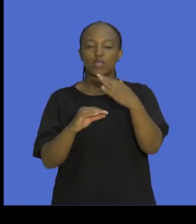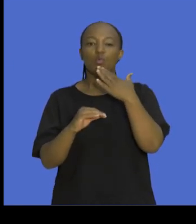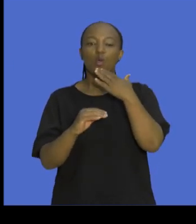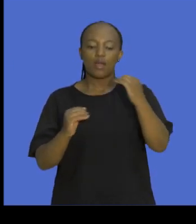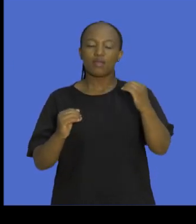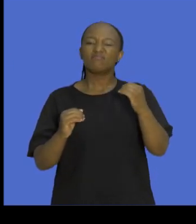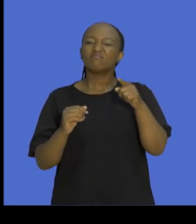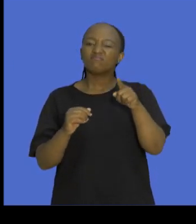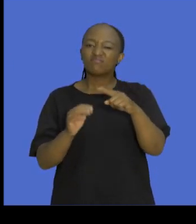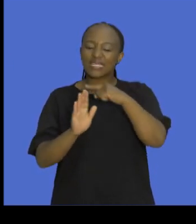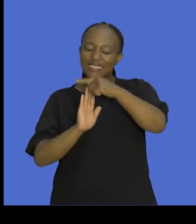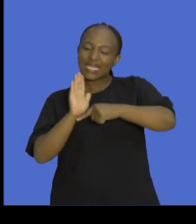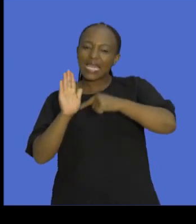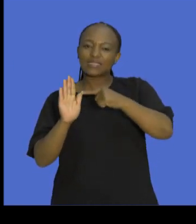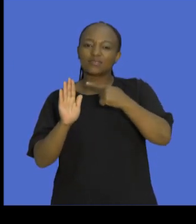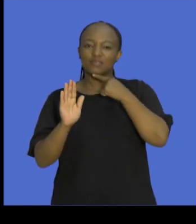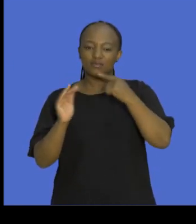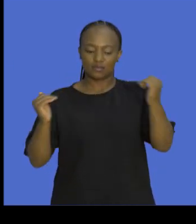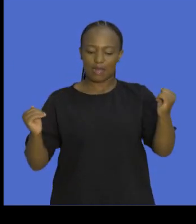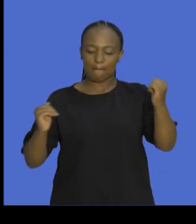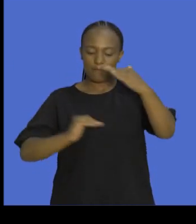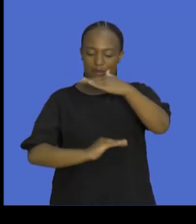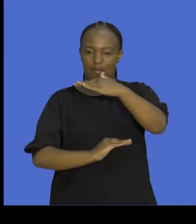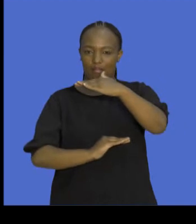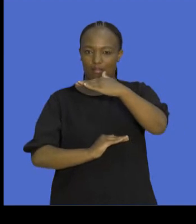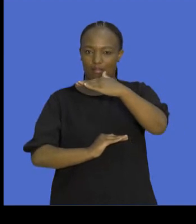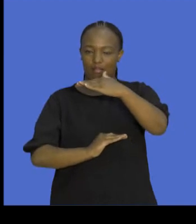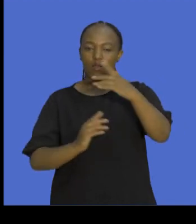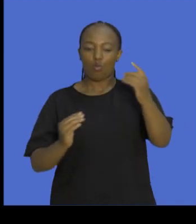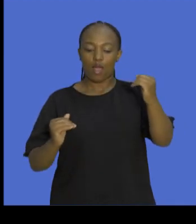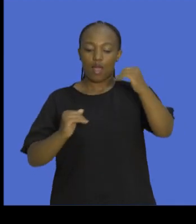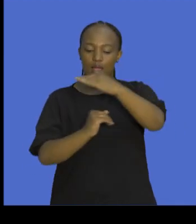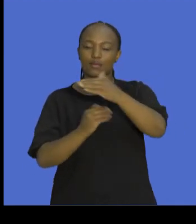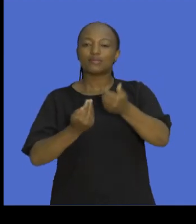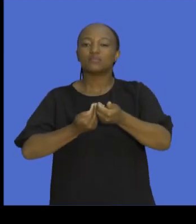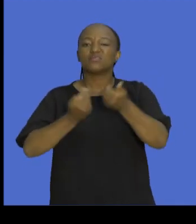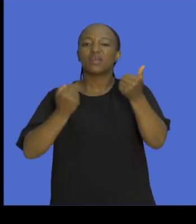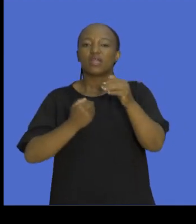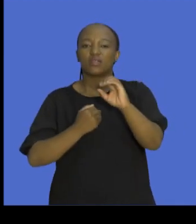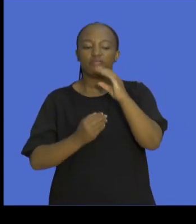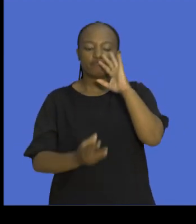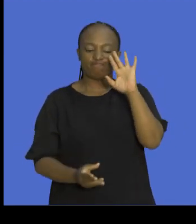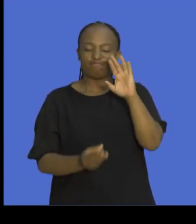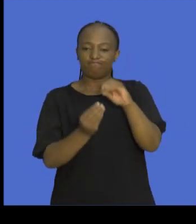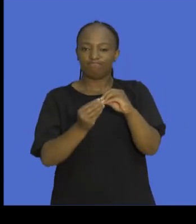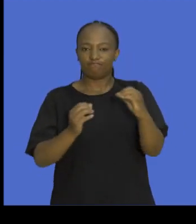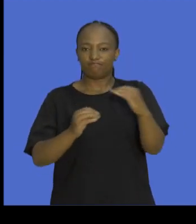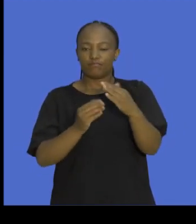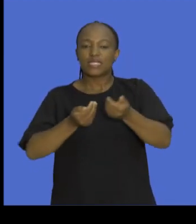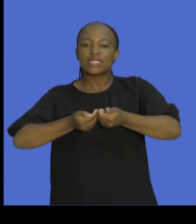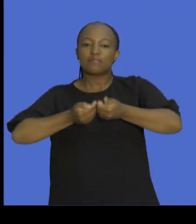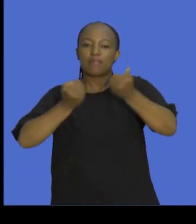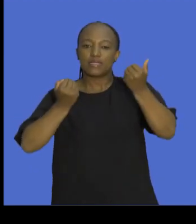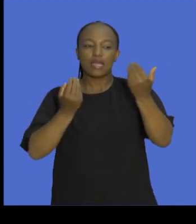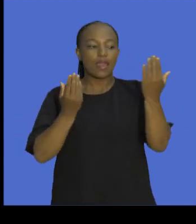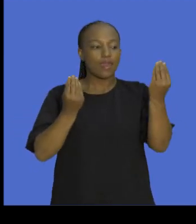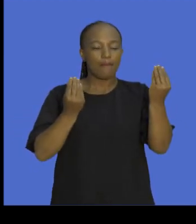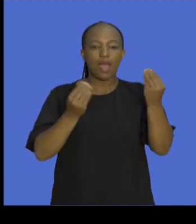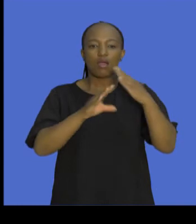current in a parallel circuit? What do we know? The current is divided in a parallel circuit. So the total current is